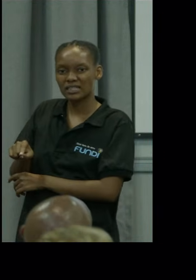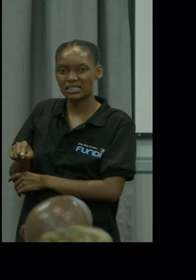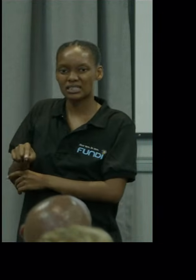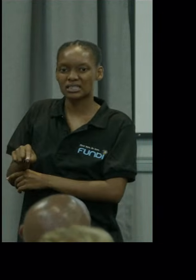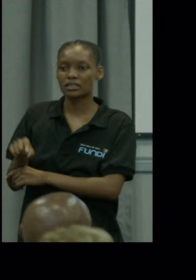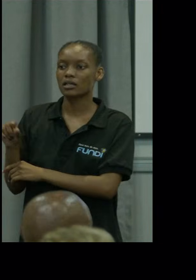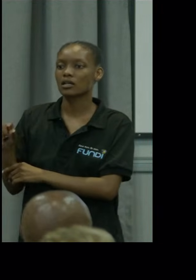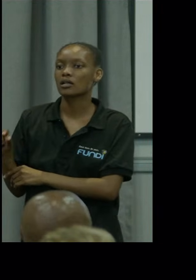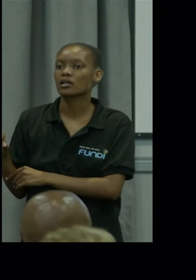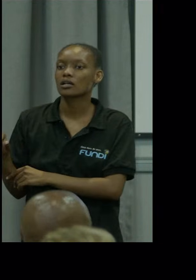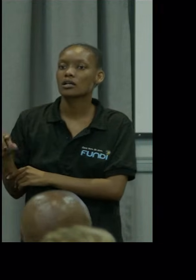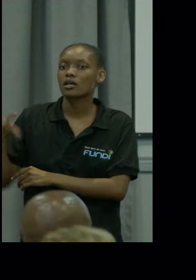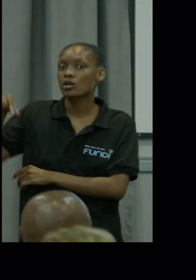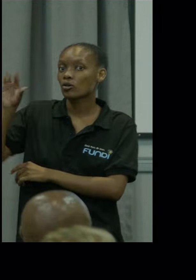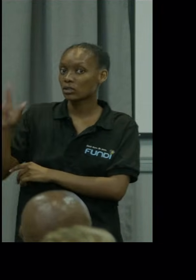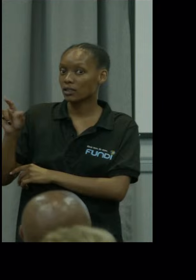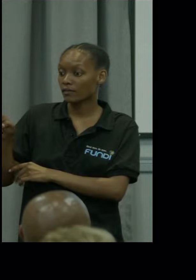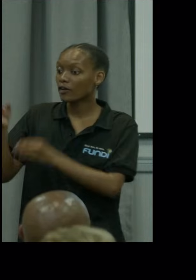would lose out